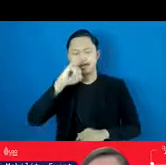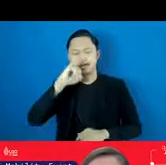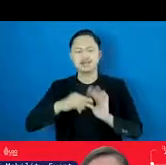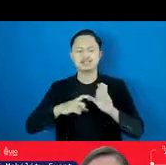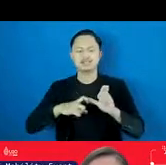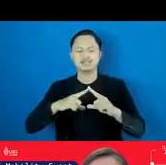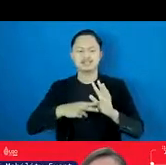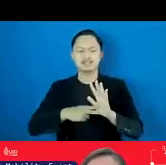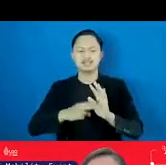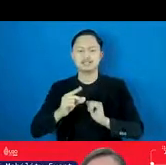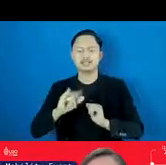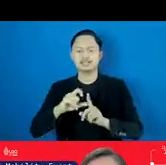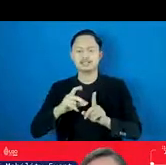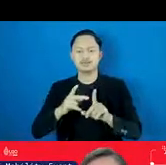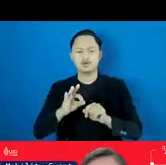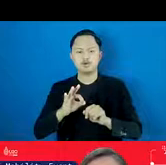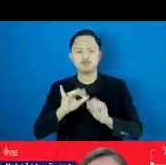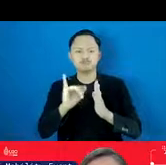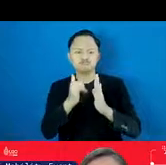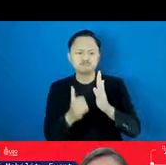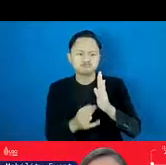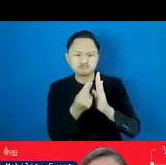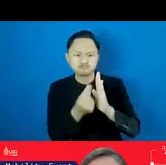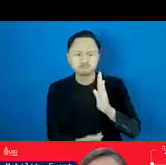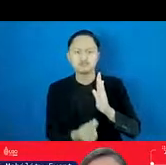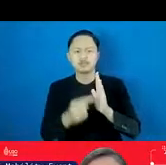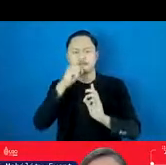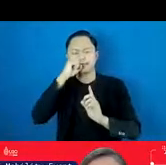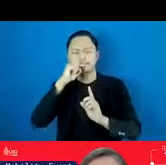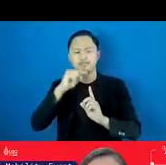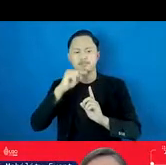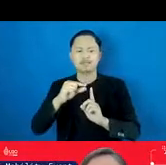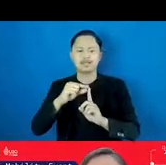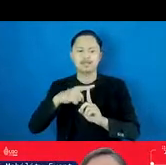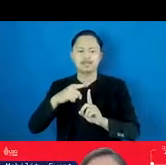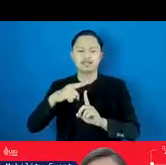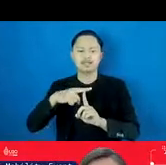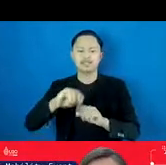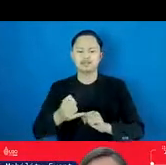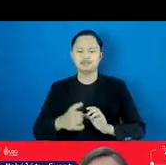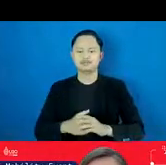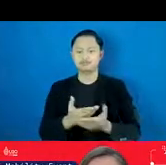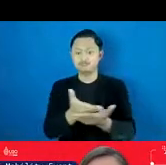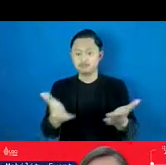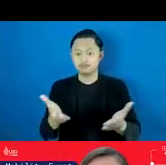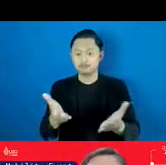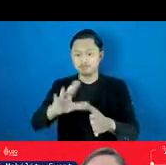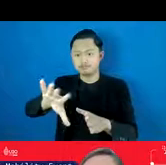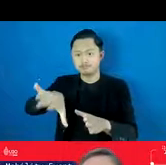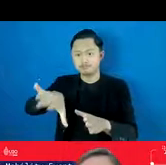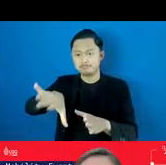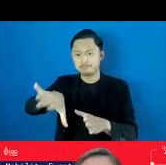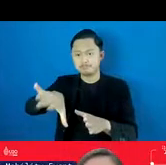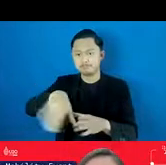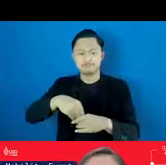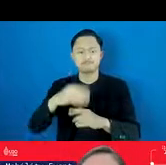of Fleet Evaluation and Development TransJakarta, and of course, to all the participants of this webinar. And welcome